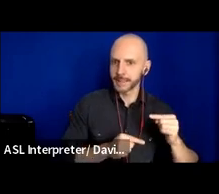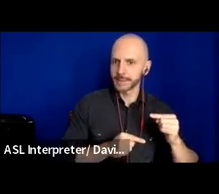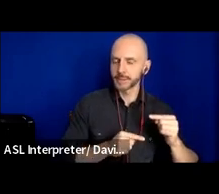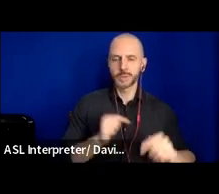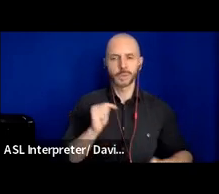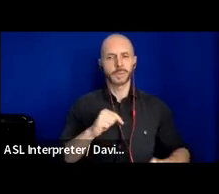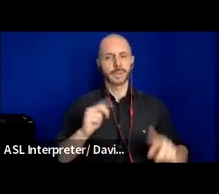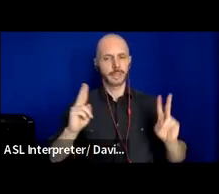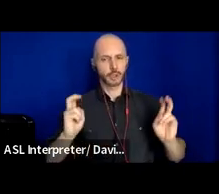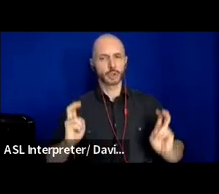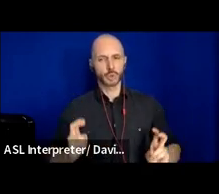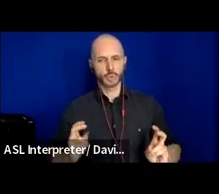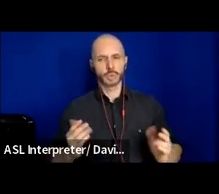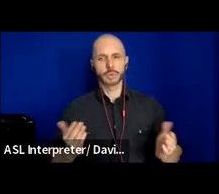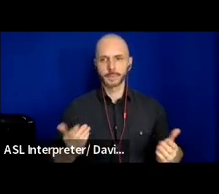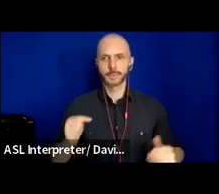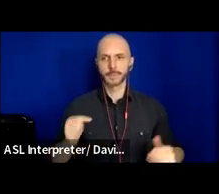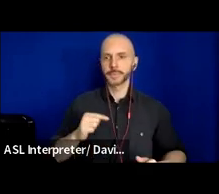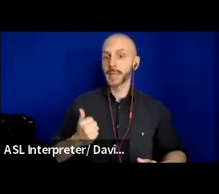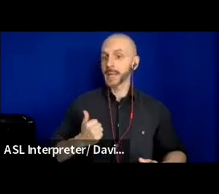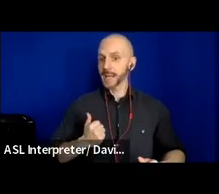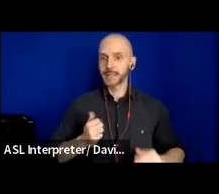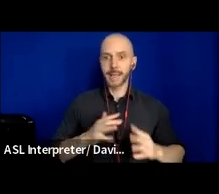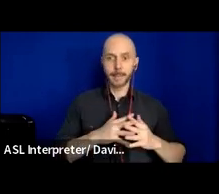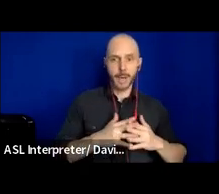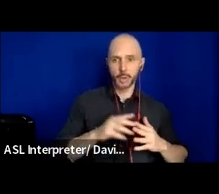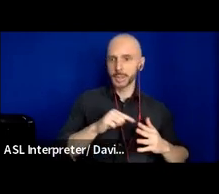that I don't know that folks have been as clear about,